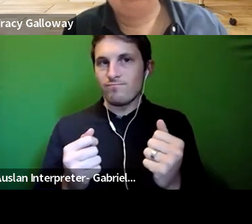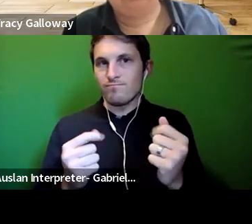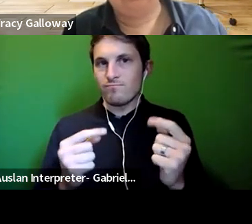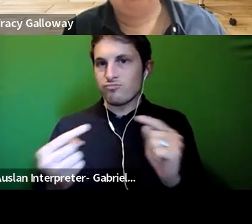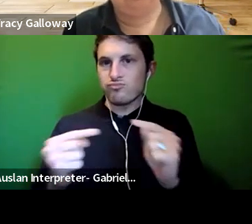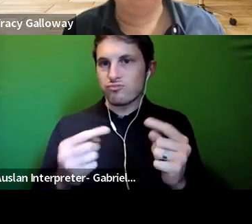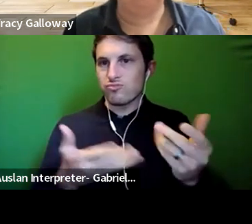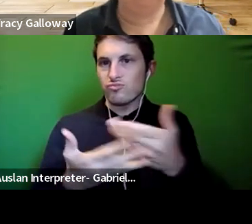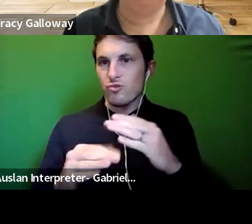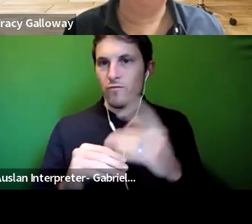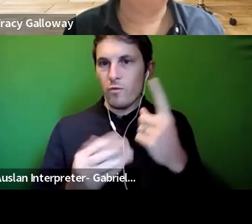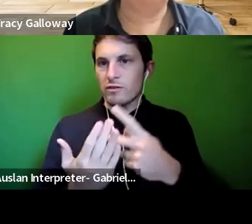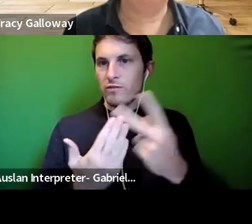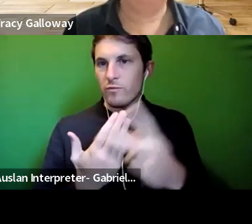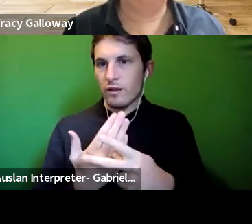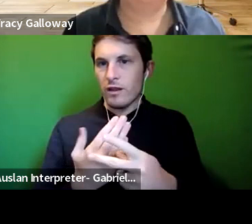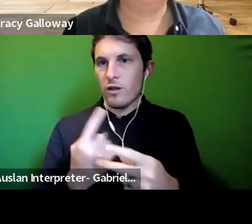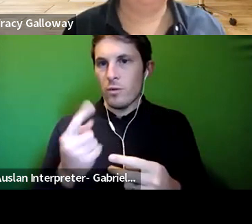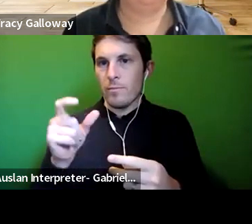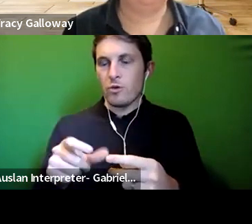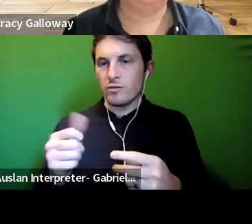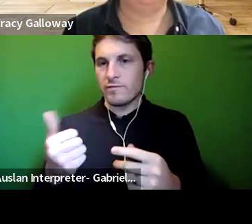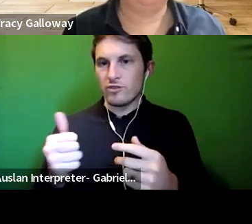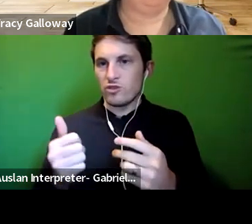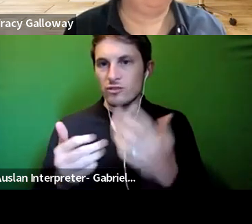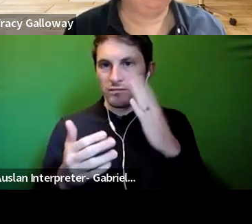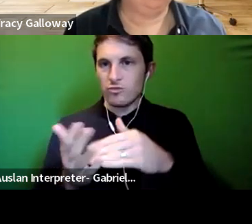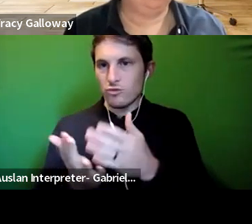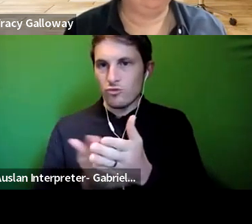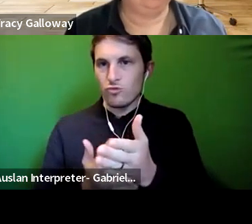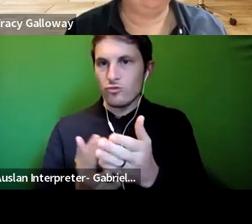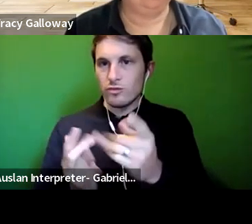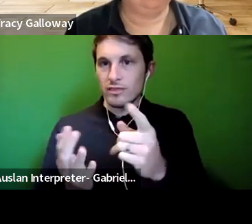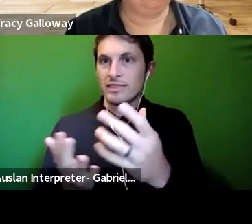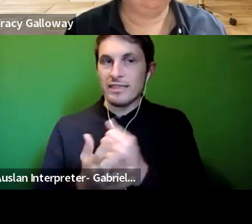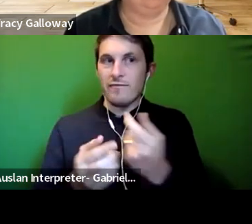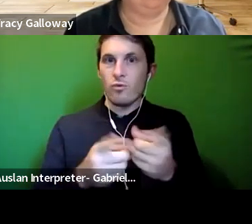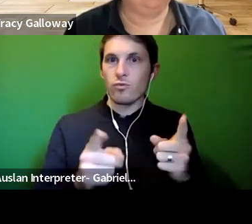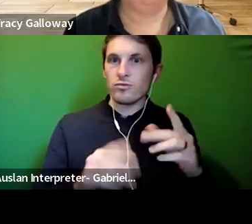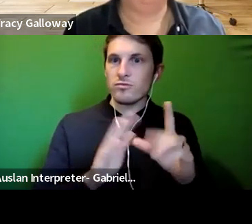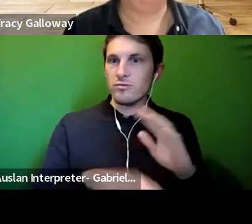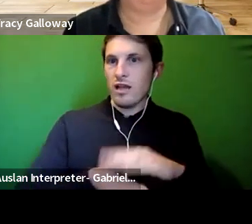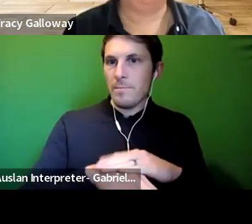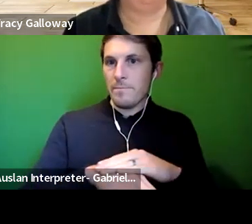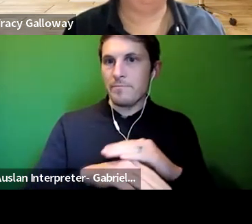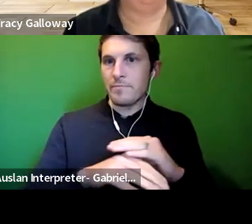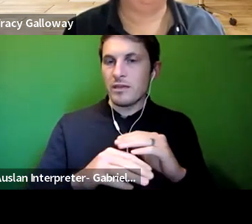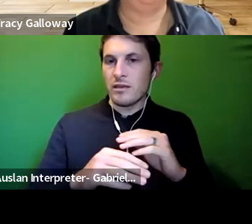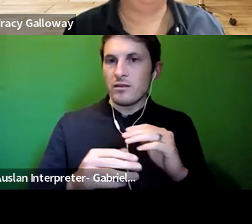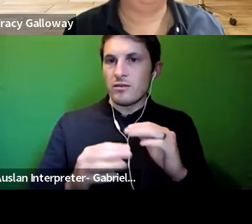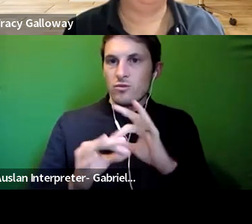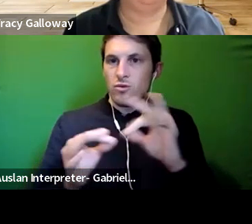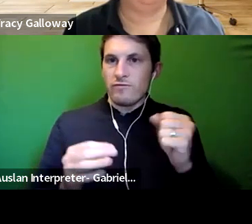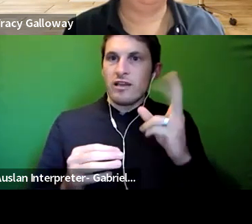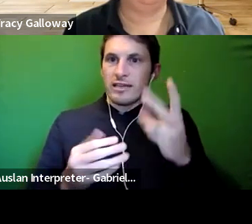very specific piece of software that someone had already walked through all of it, and it saved everyone else time in order to sort of go through it